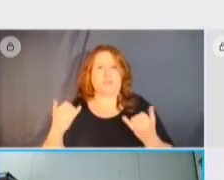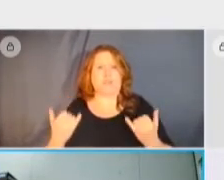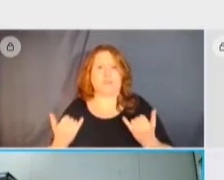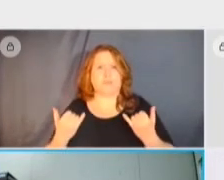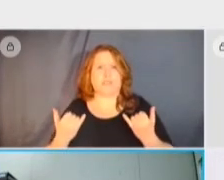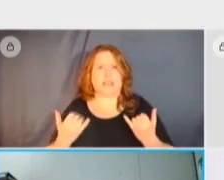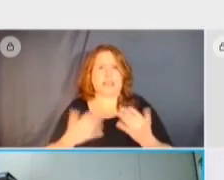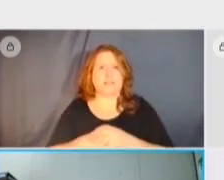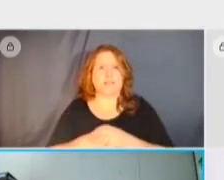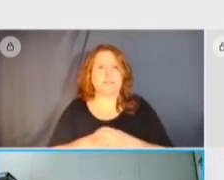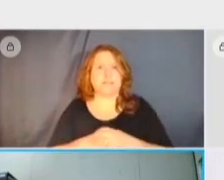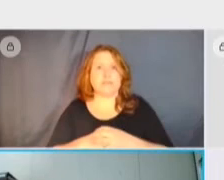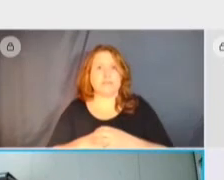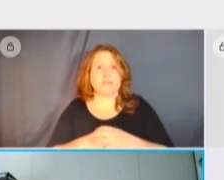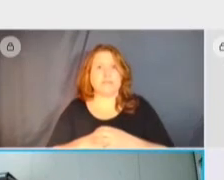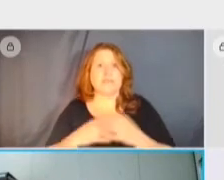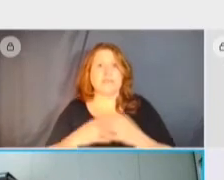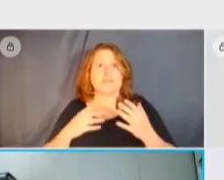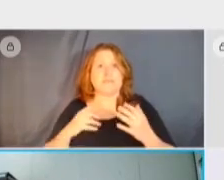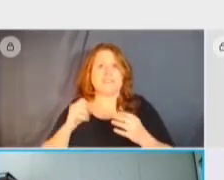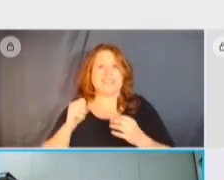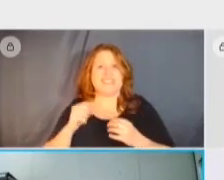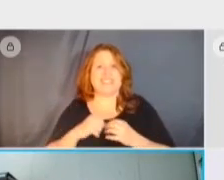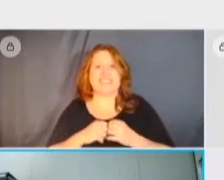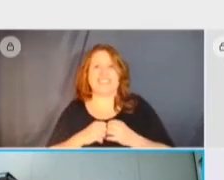believe, an additional